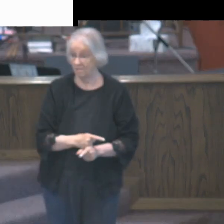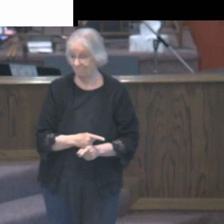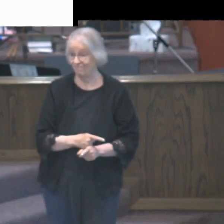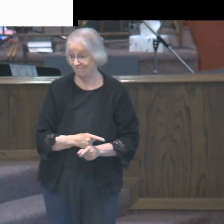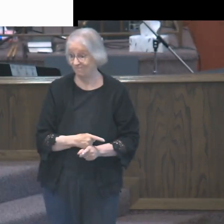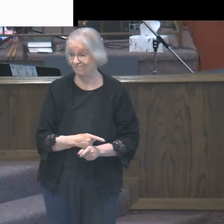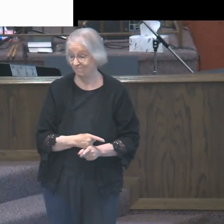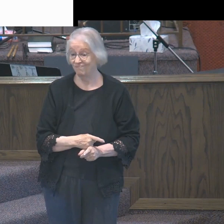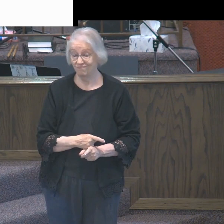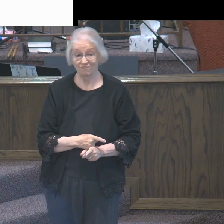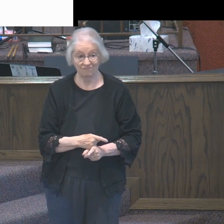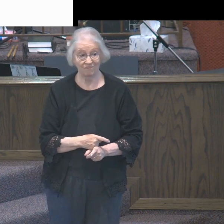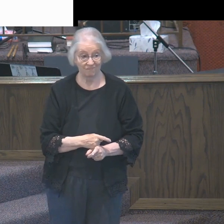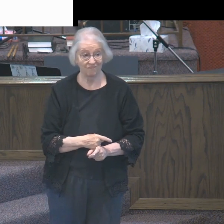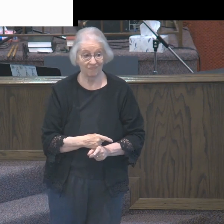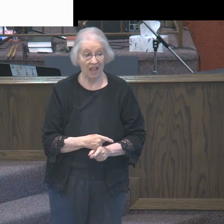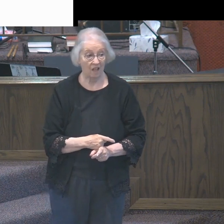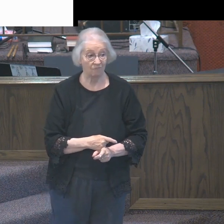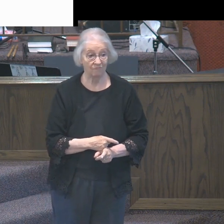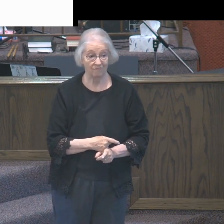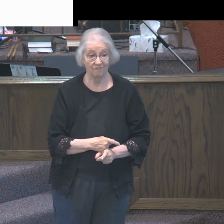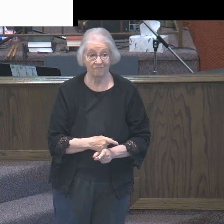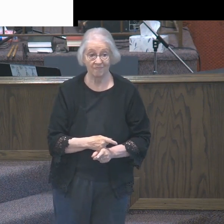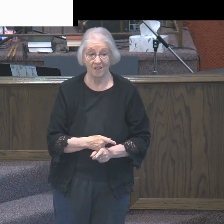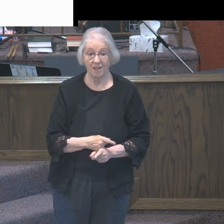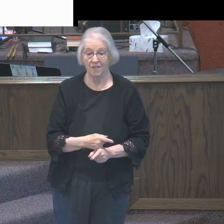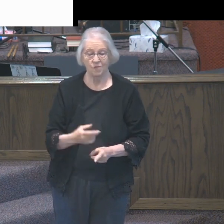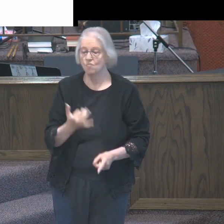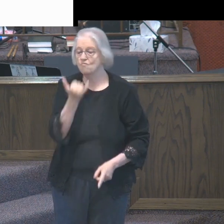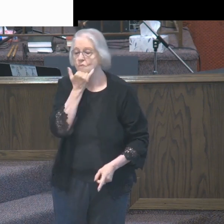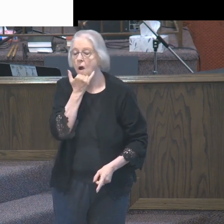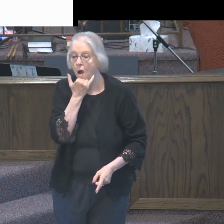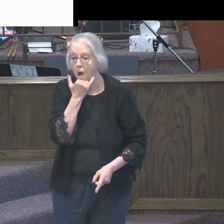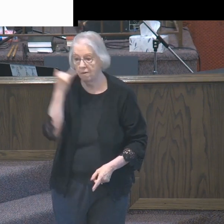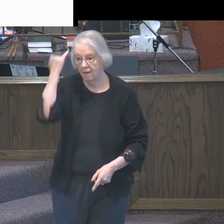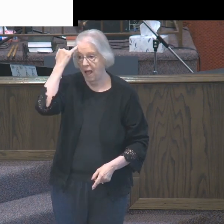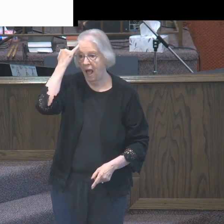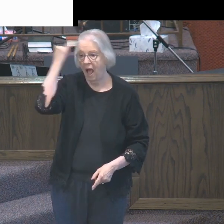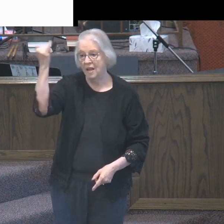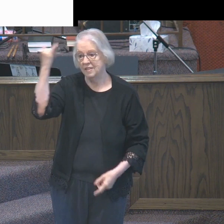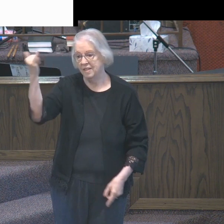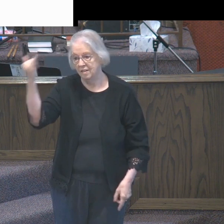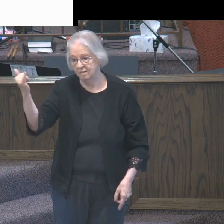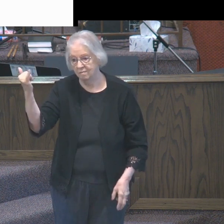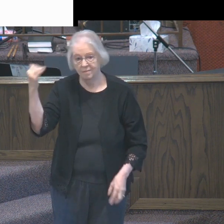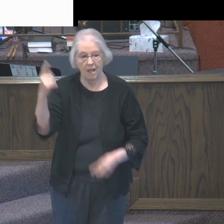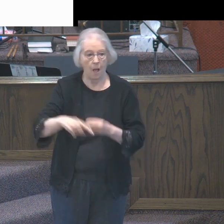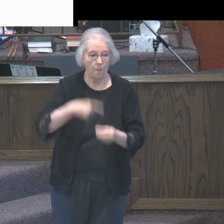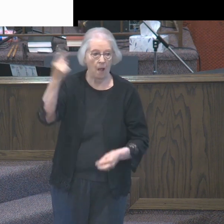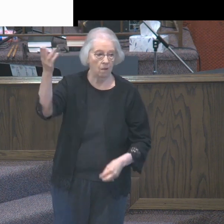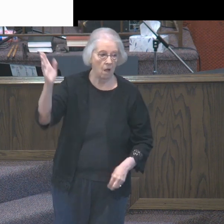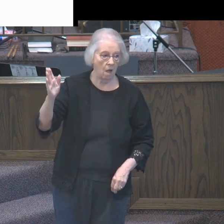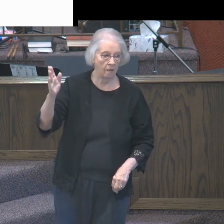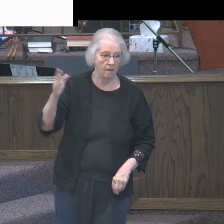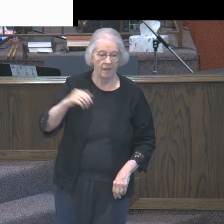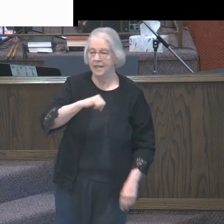tip of our tongue, but I believe also that we have them as well in certain situations and in certain times